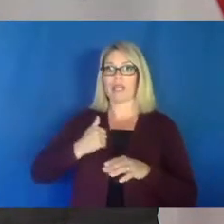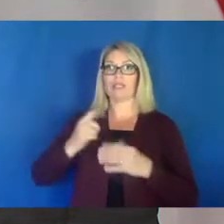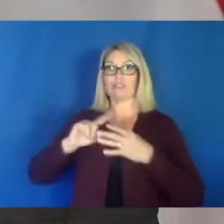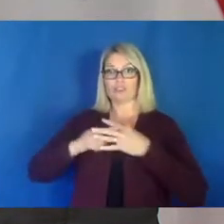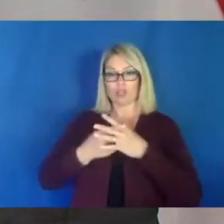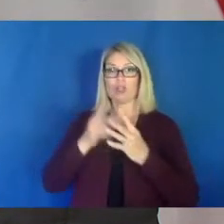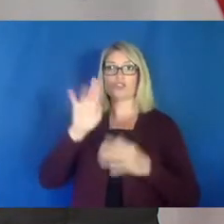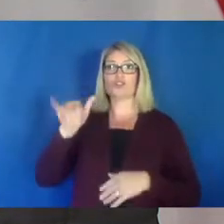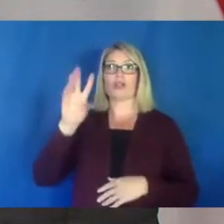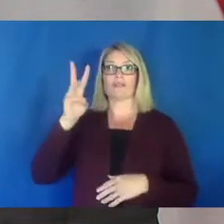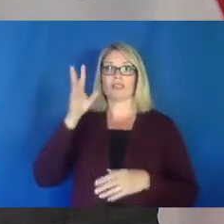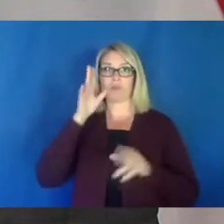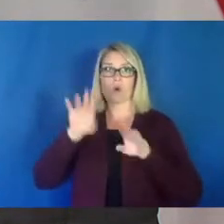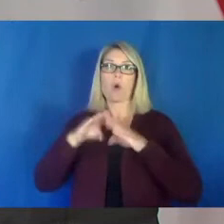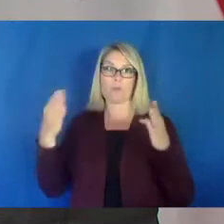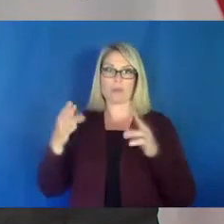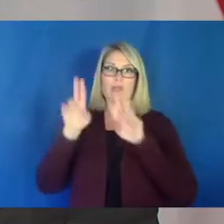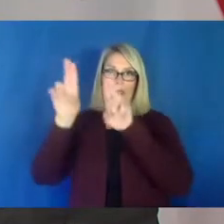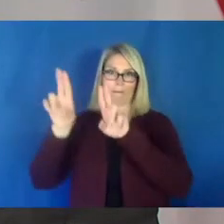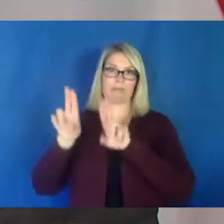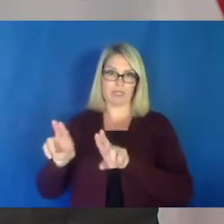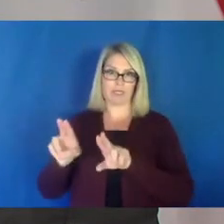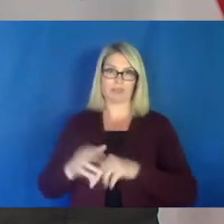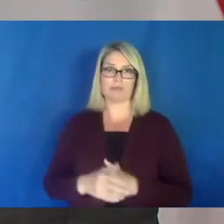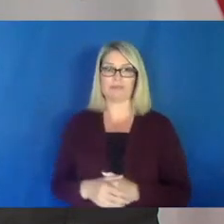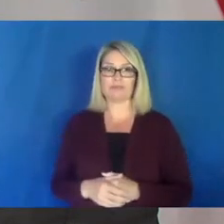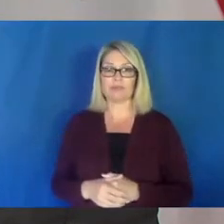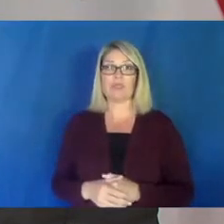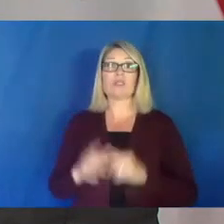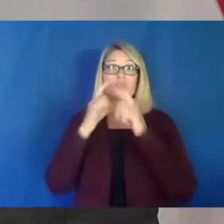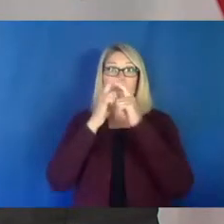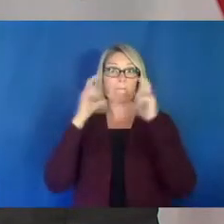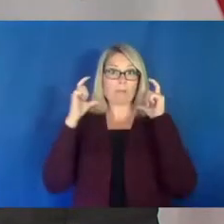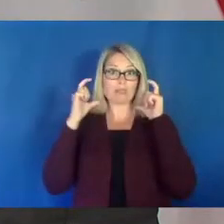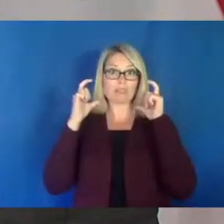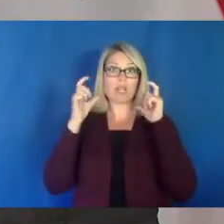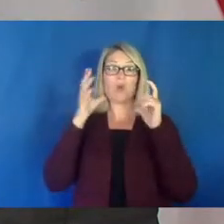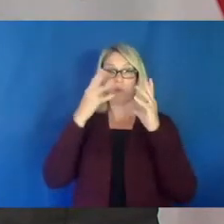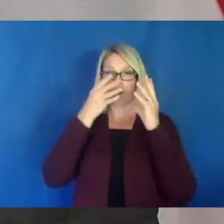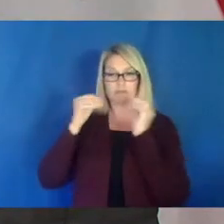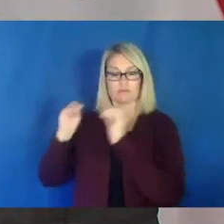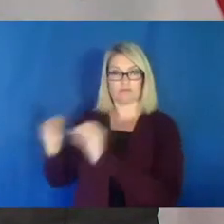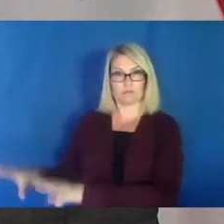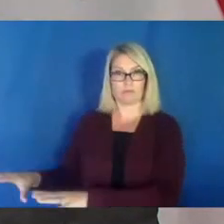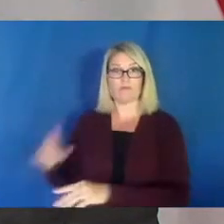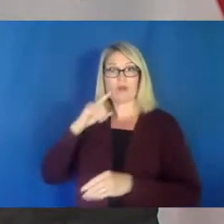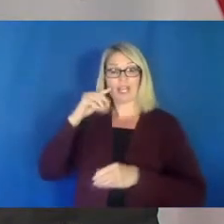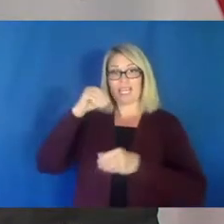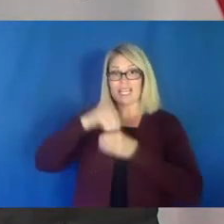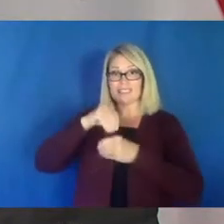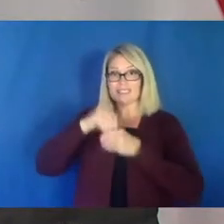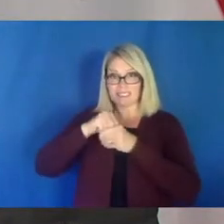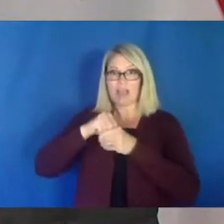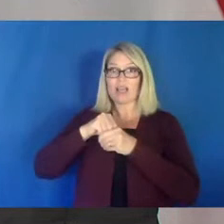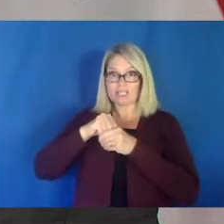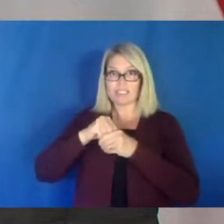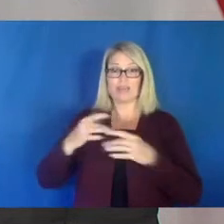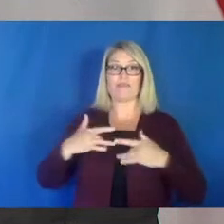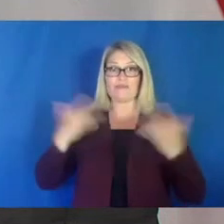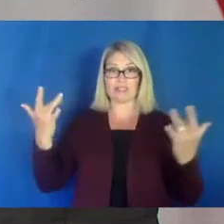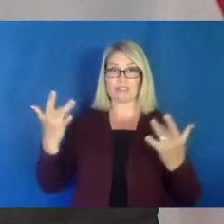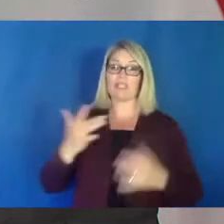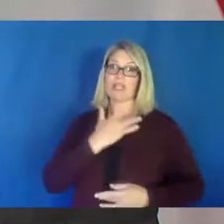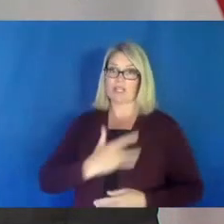top of that, we will immediately remove masking requirements for indoor seated events within the province.